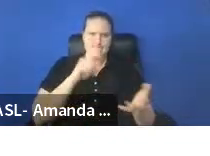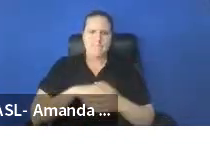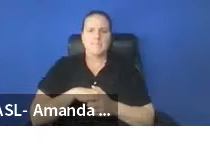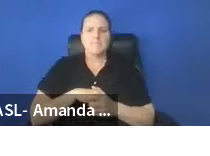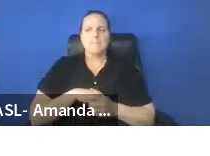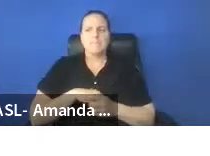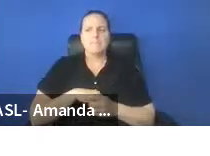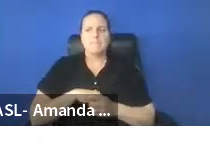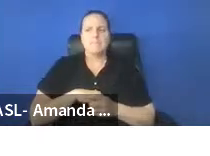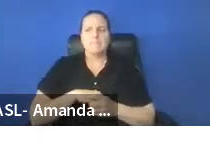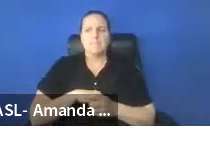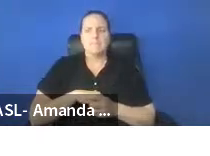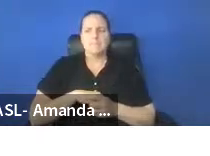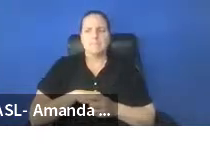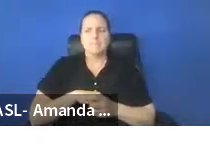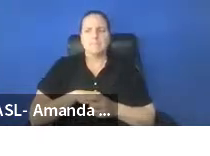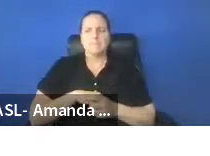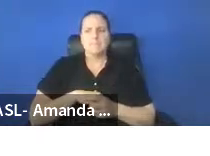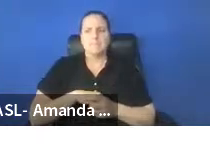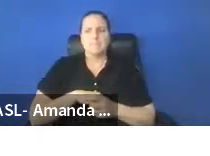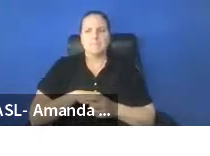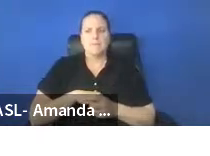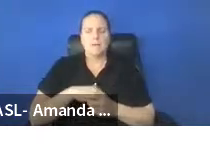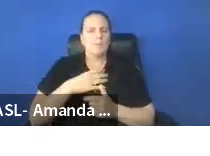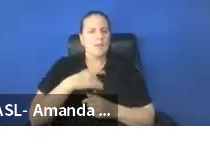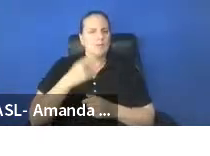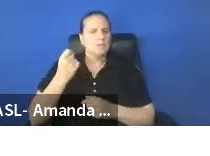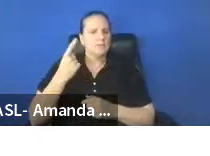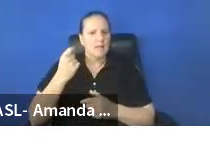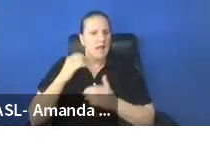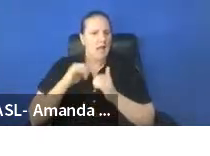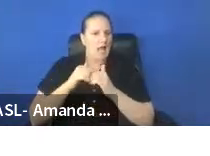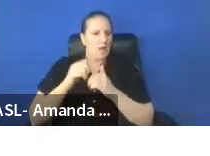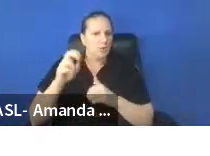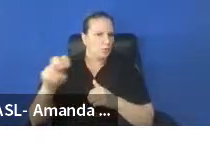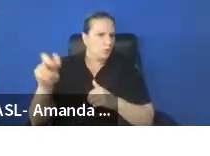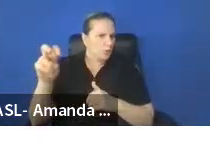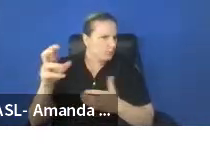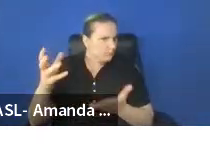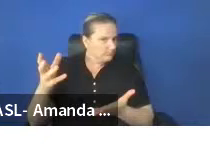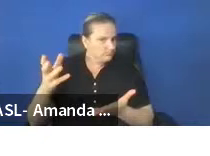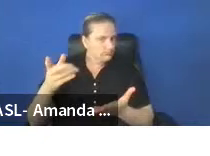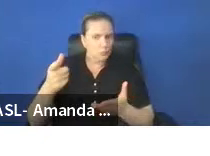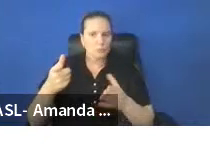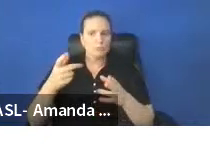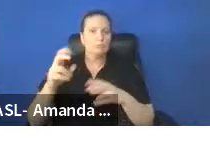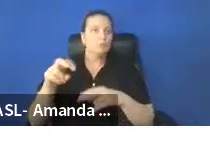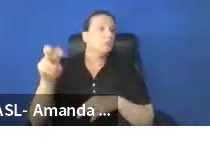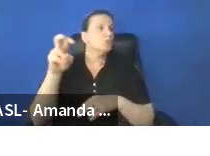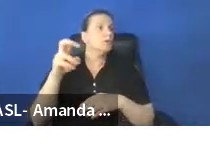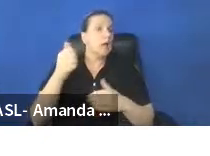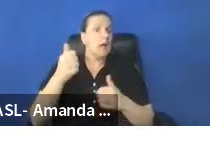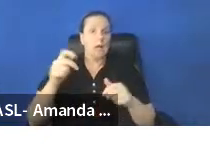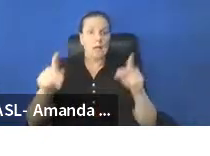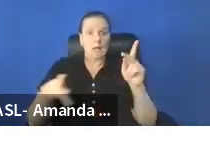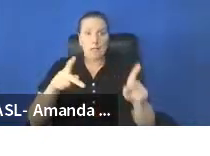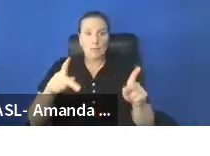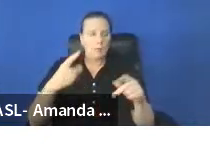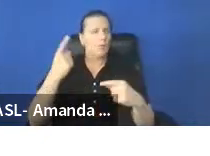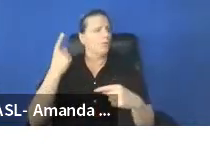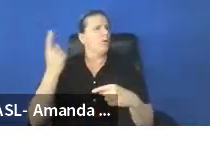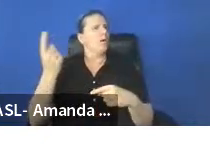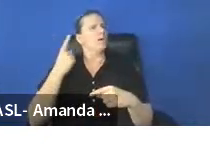So I like to understand how on the tour, you know, you guys took a tour. Did anybody kind of